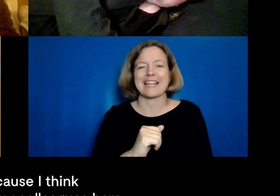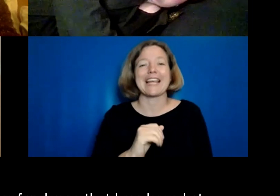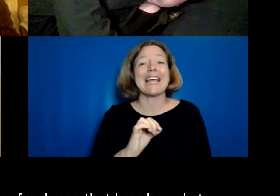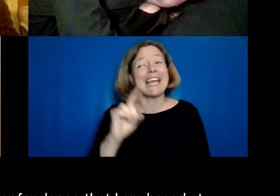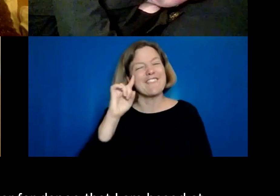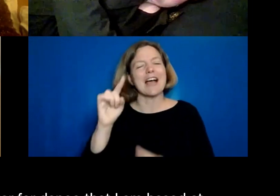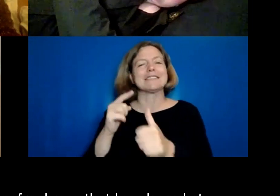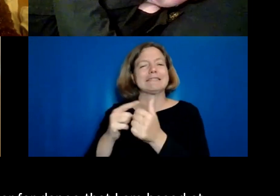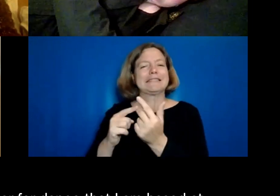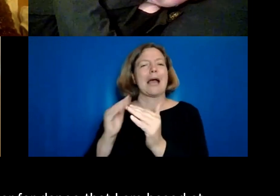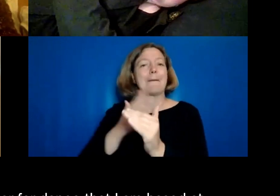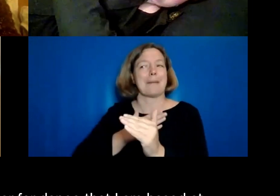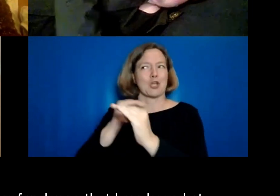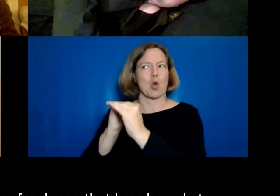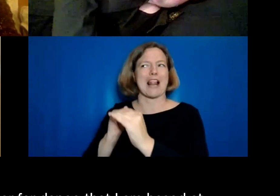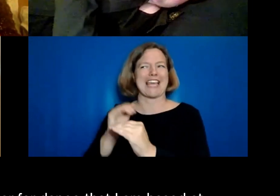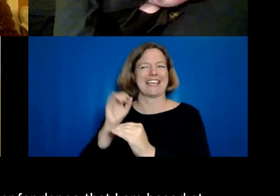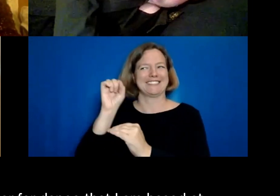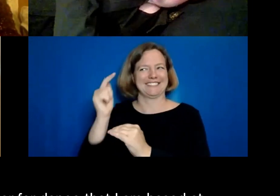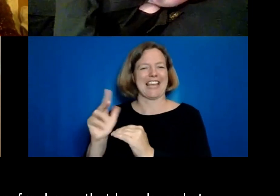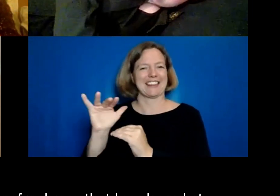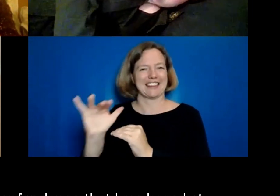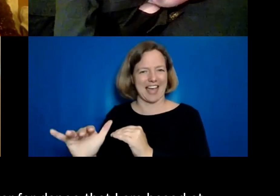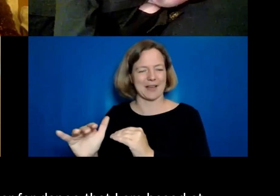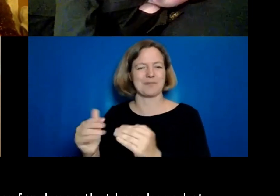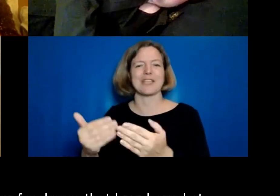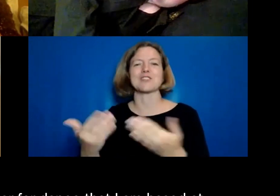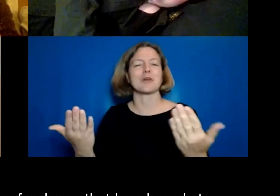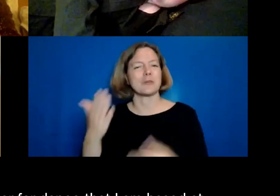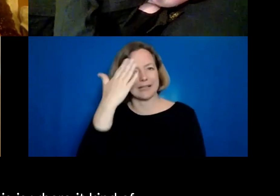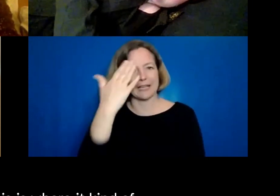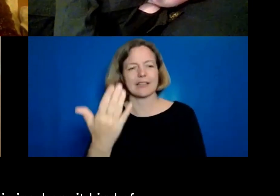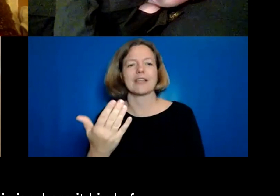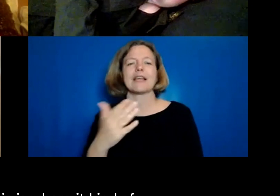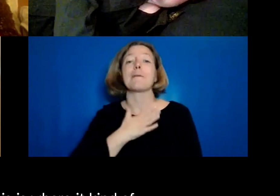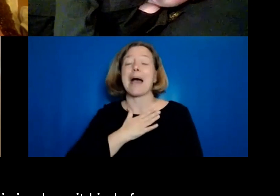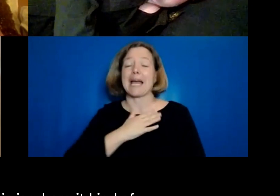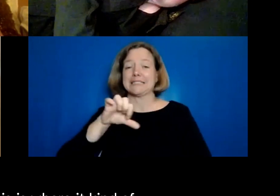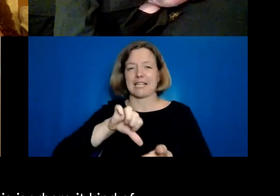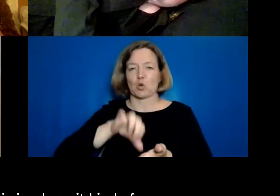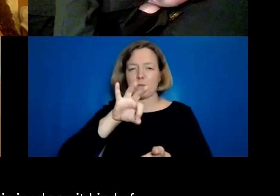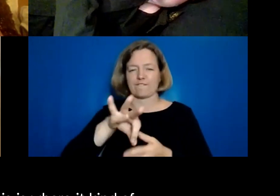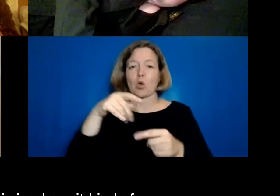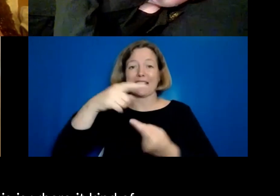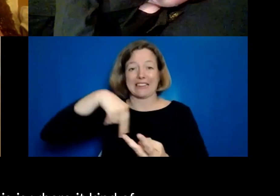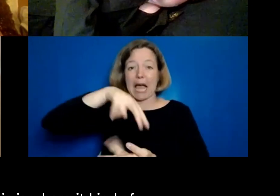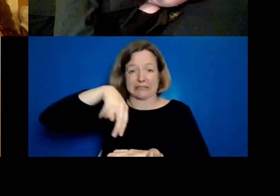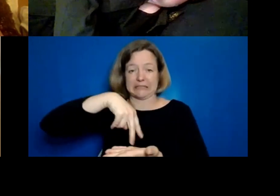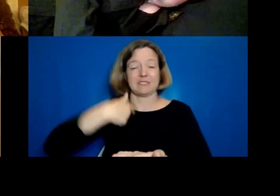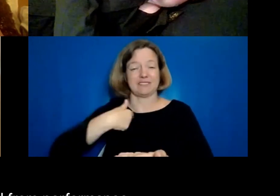here. So at the research centre for dance that I'm based at, and I think this is where kind